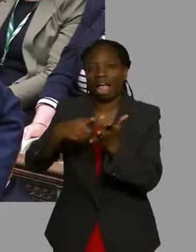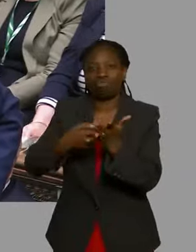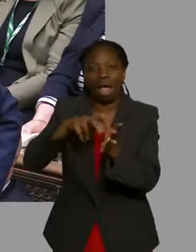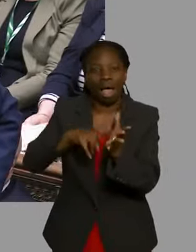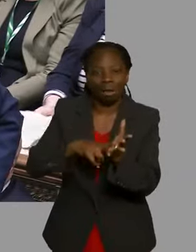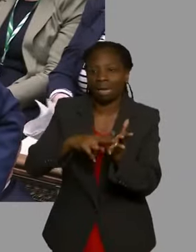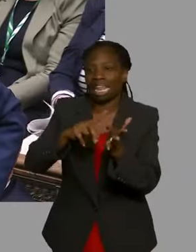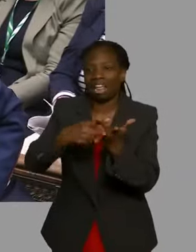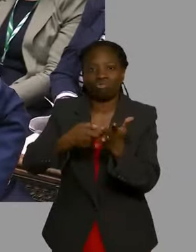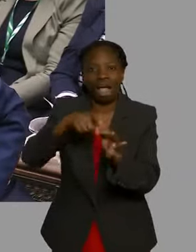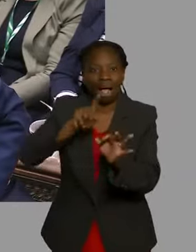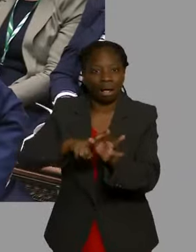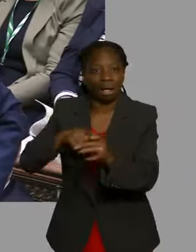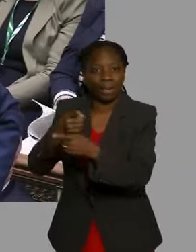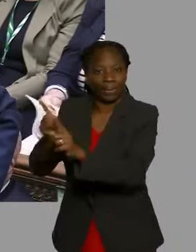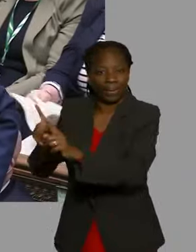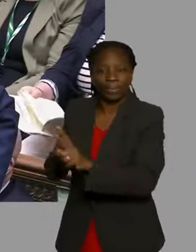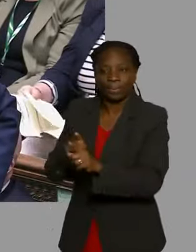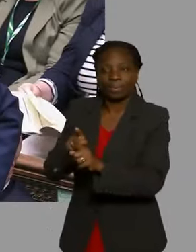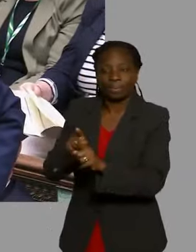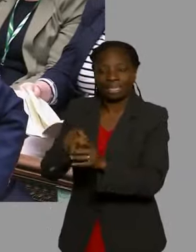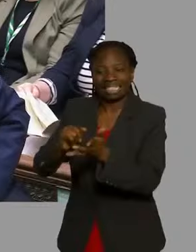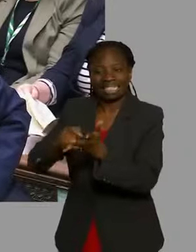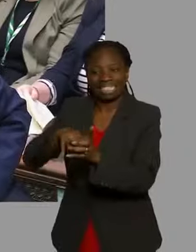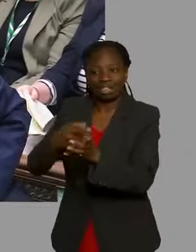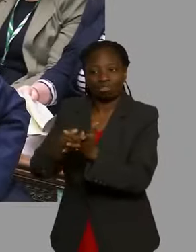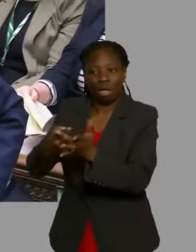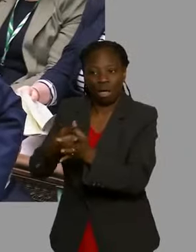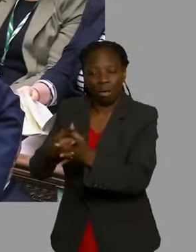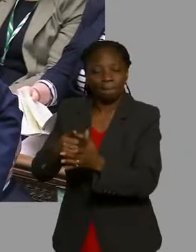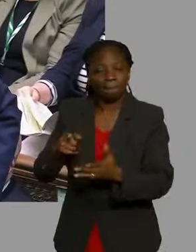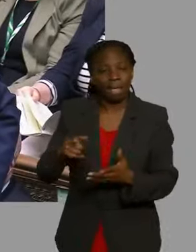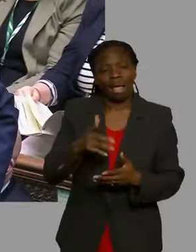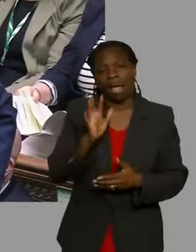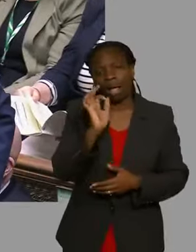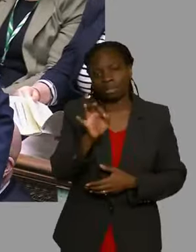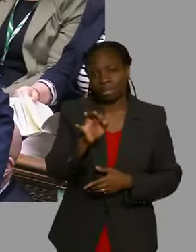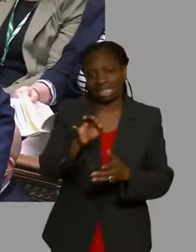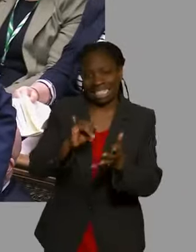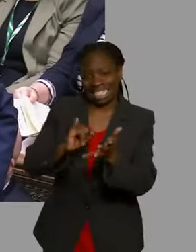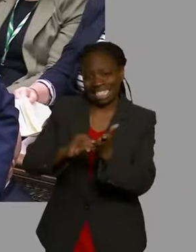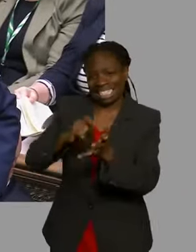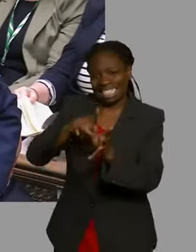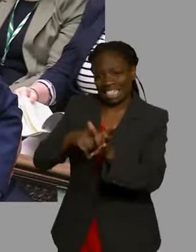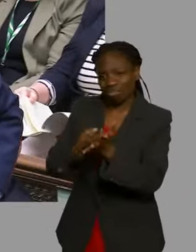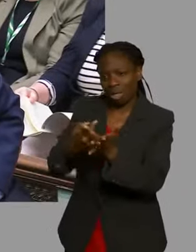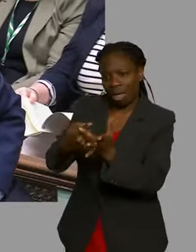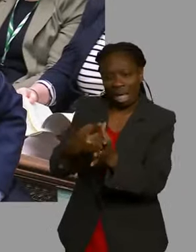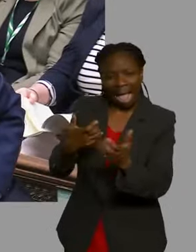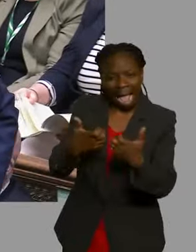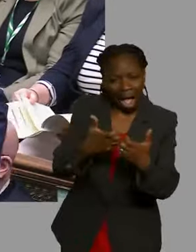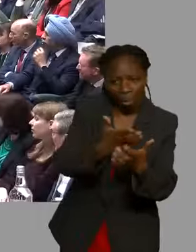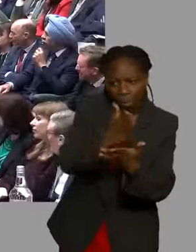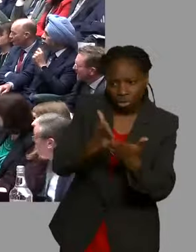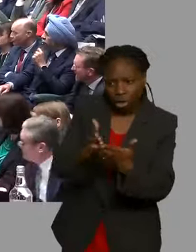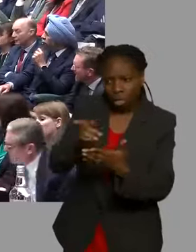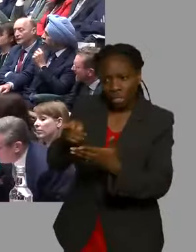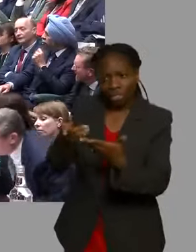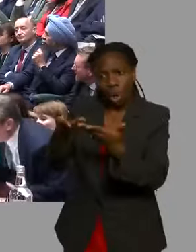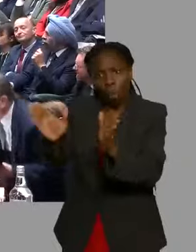has the best chance of becoming an open society and the second functional democracy in the region?